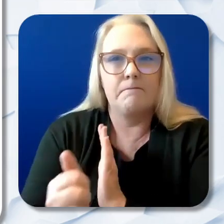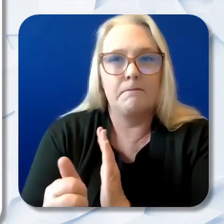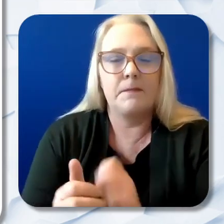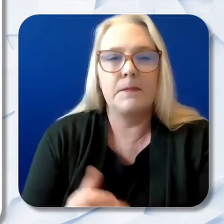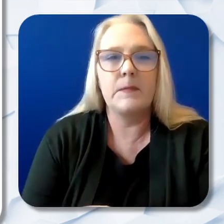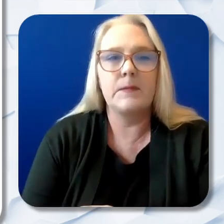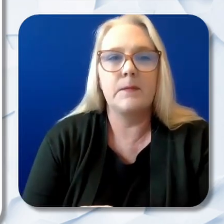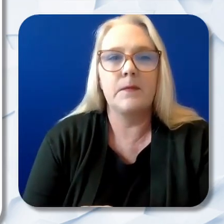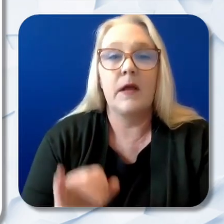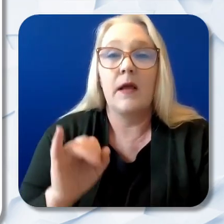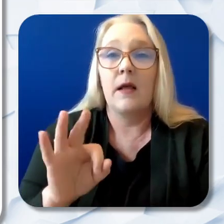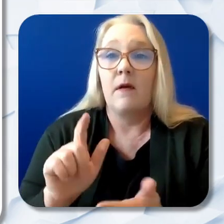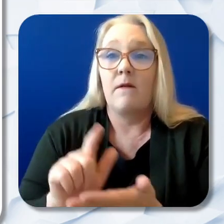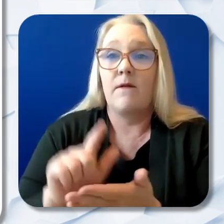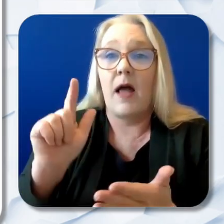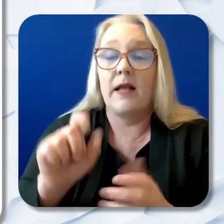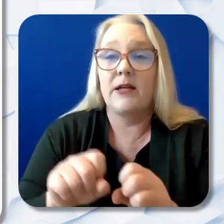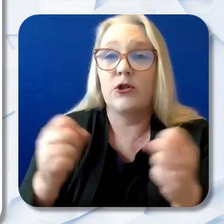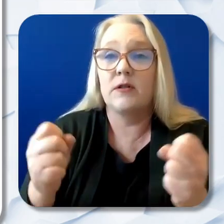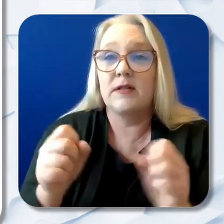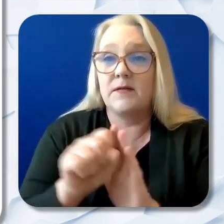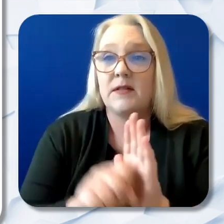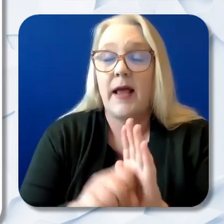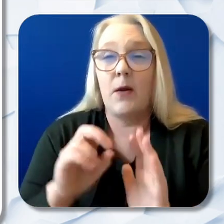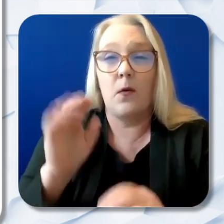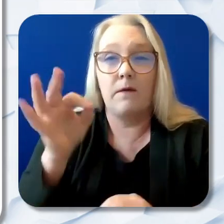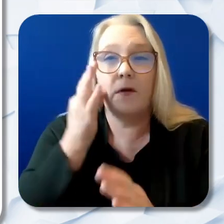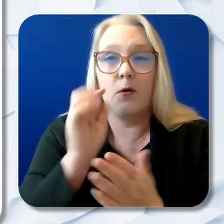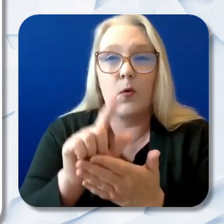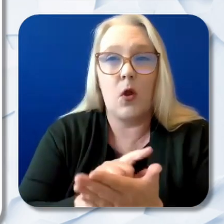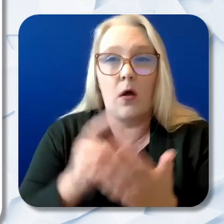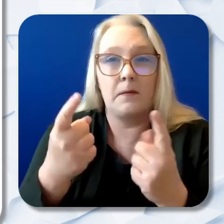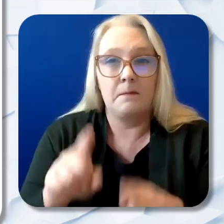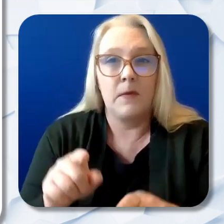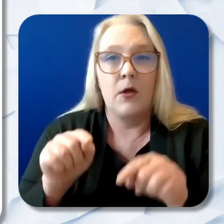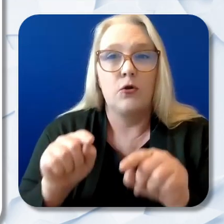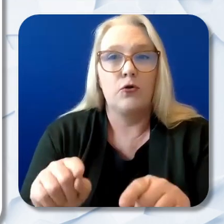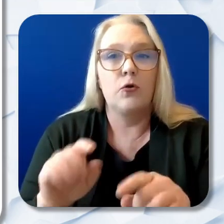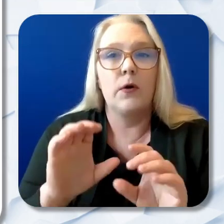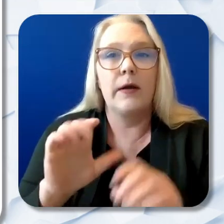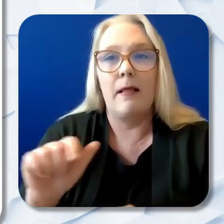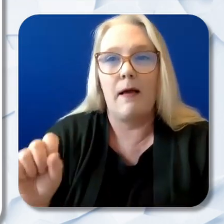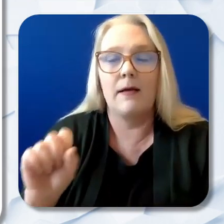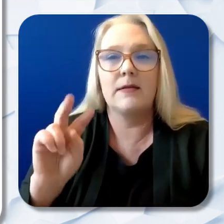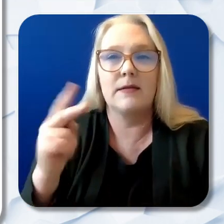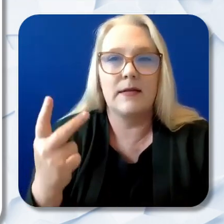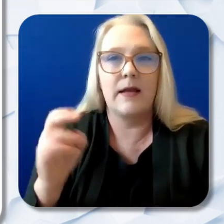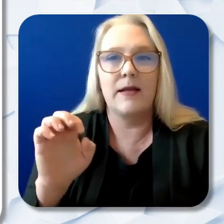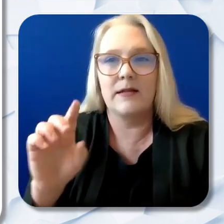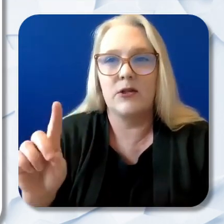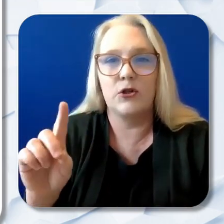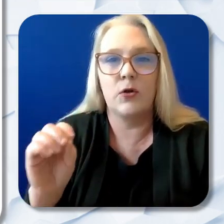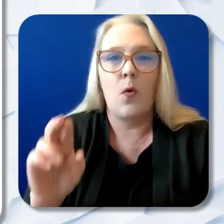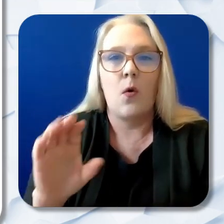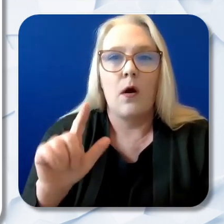If violations of state or federal law are observed during a CLAS 2nd edition or class